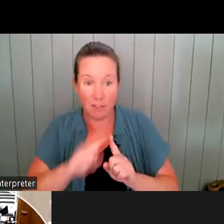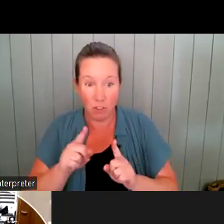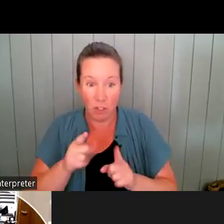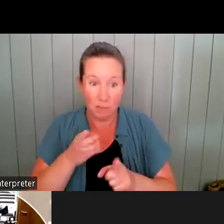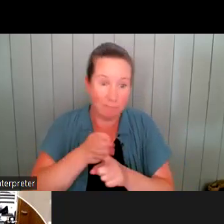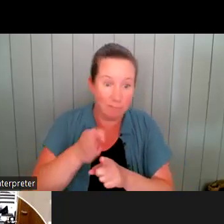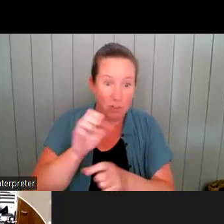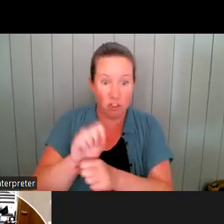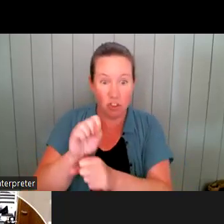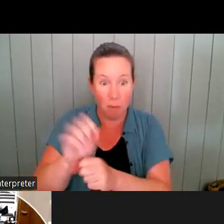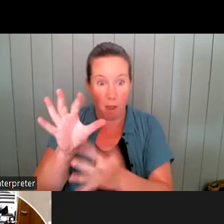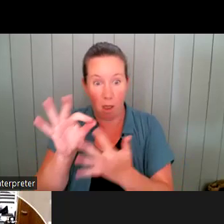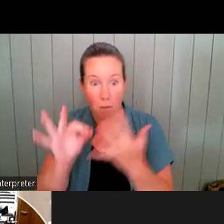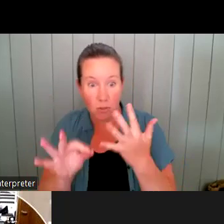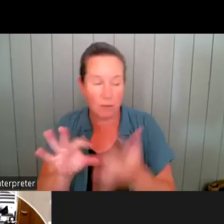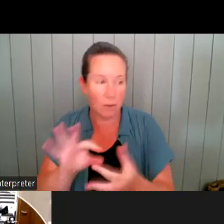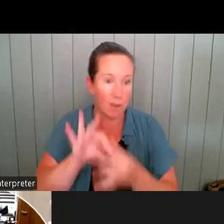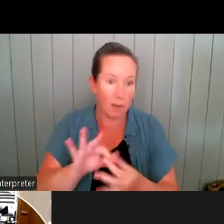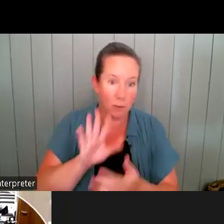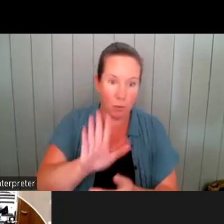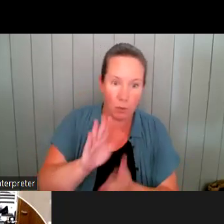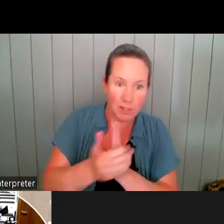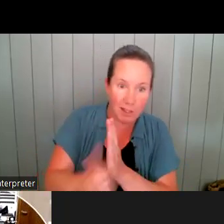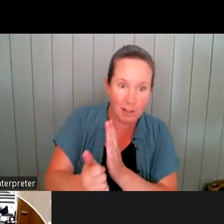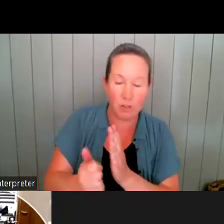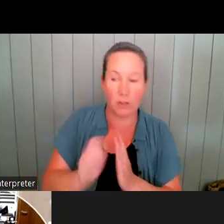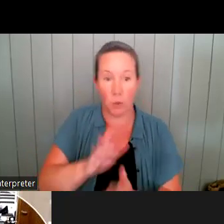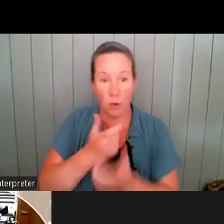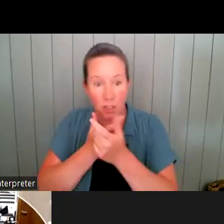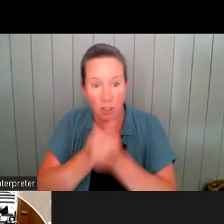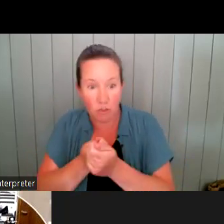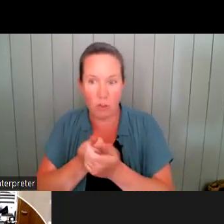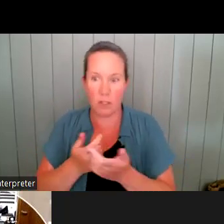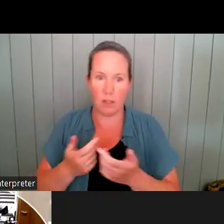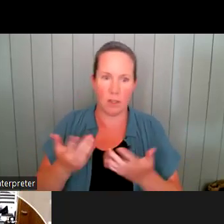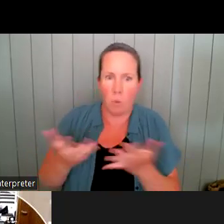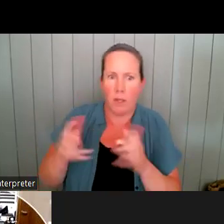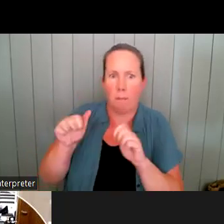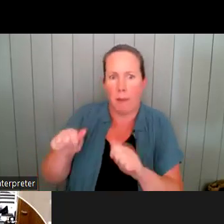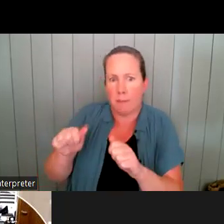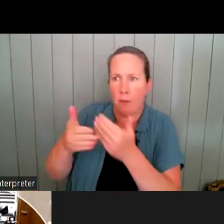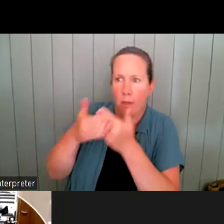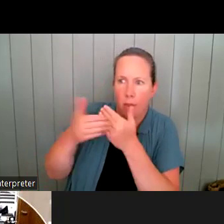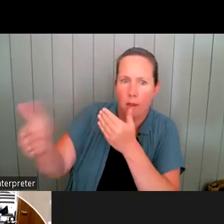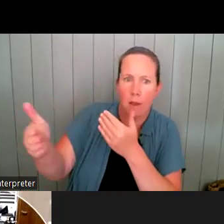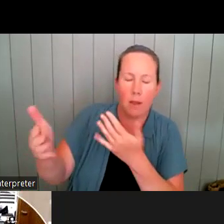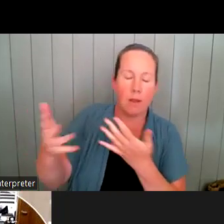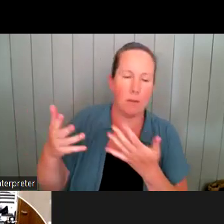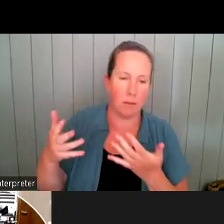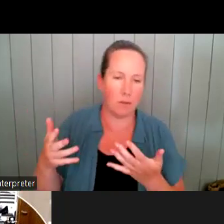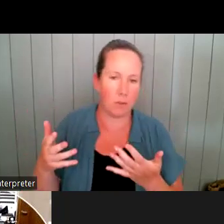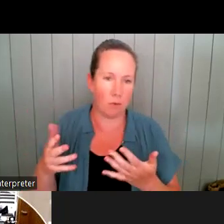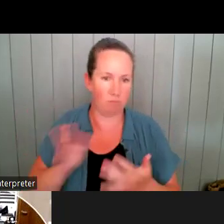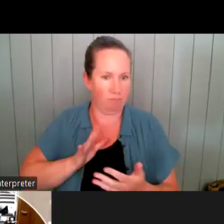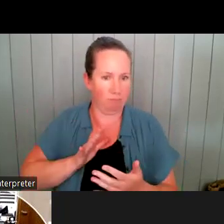future sort of prospect of a career. So everything that's connected to the interest profiler and other